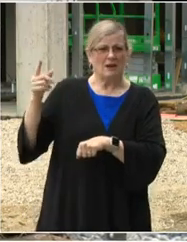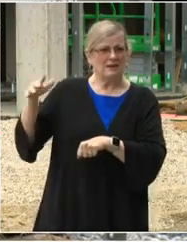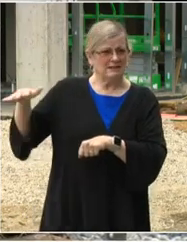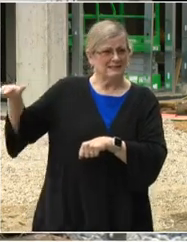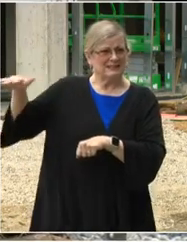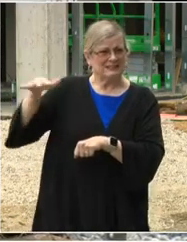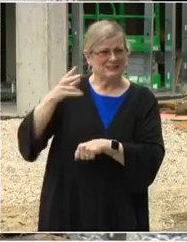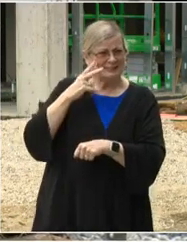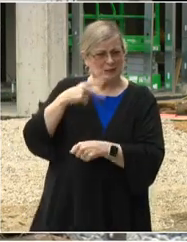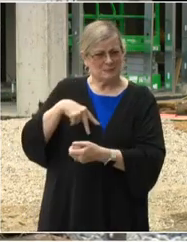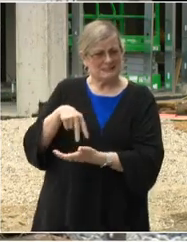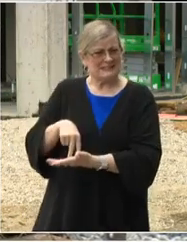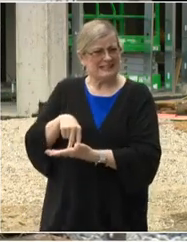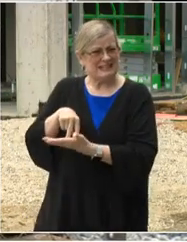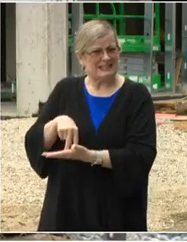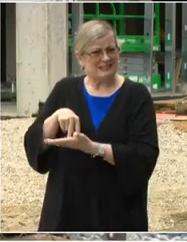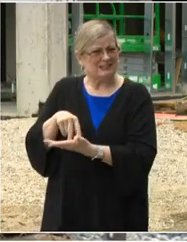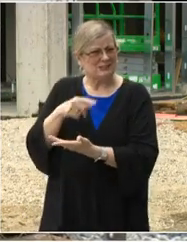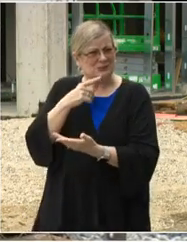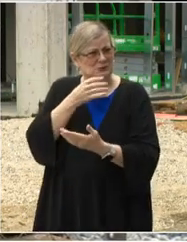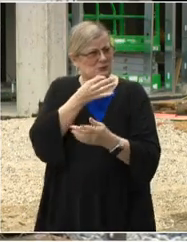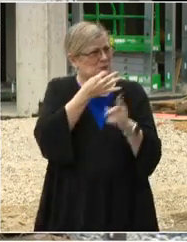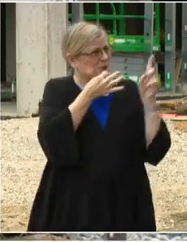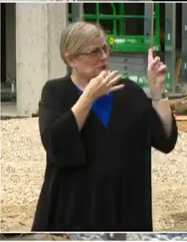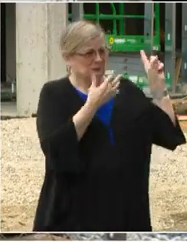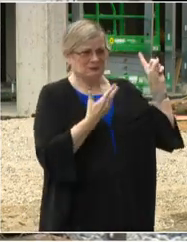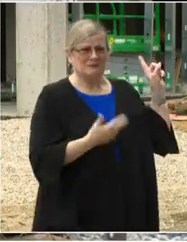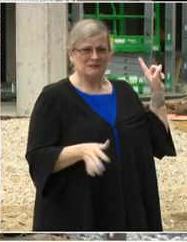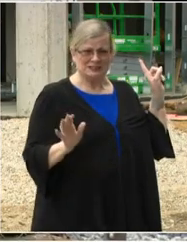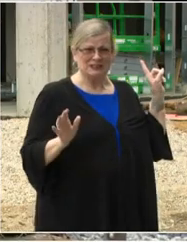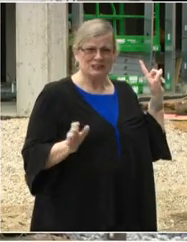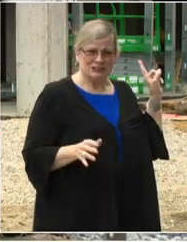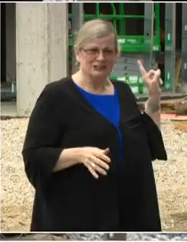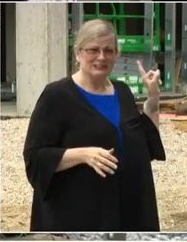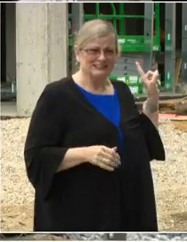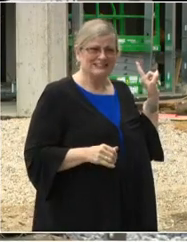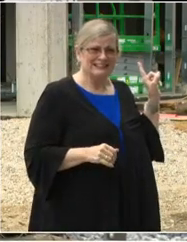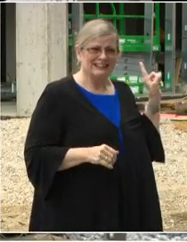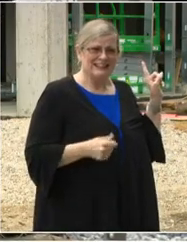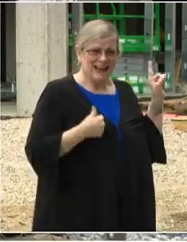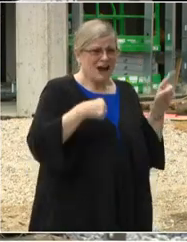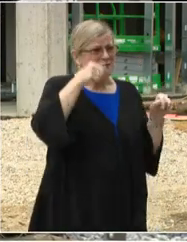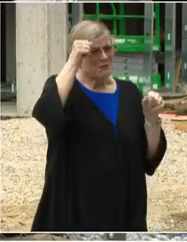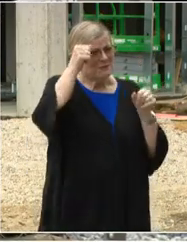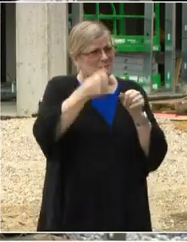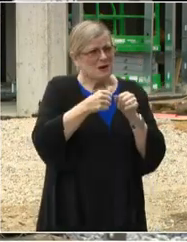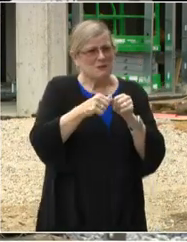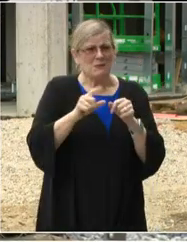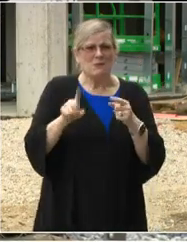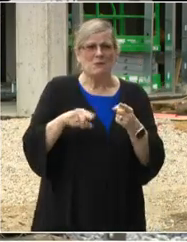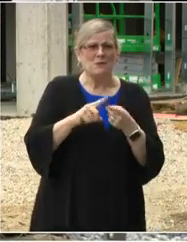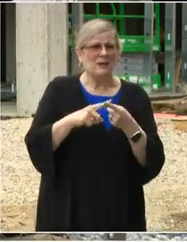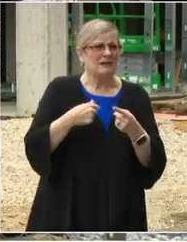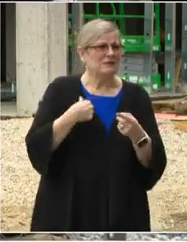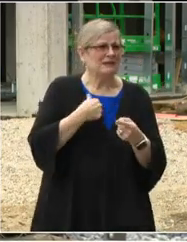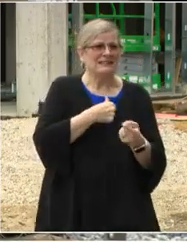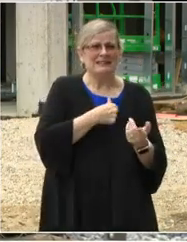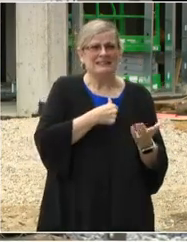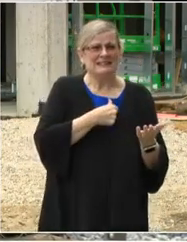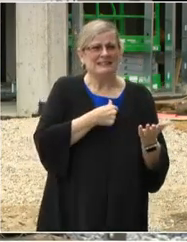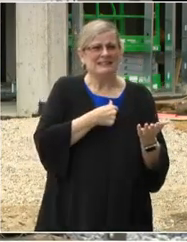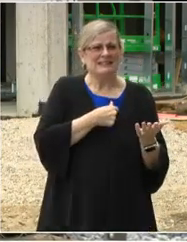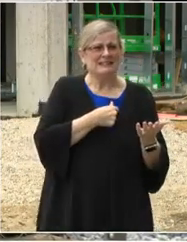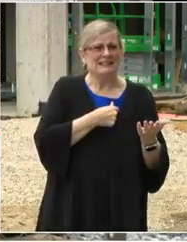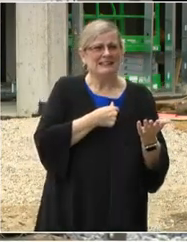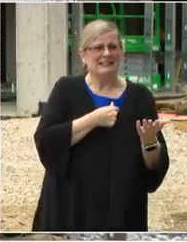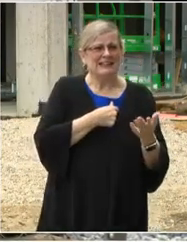site, almost finished. I remember when we all packed into the gym in the rec center